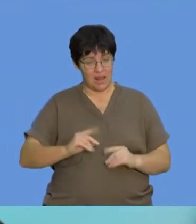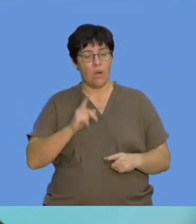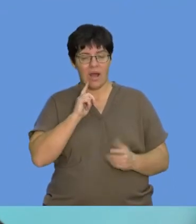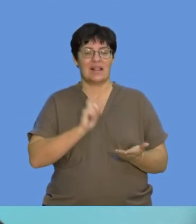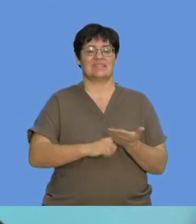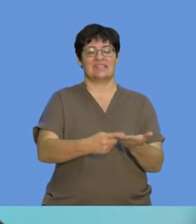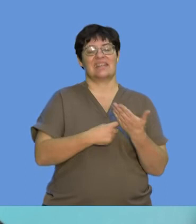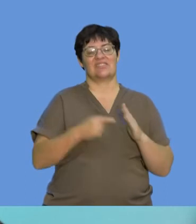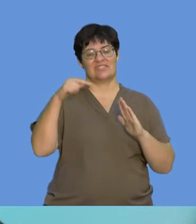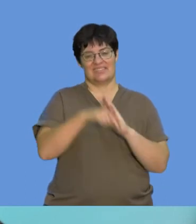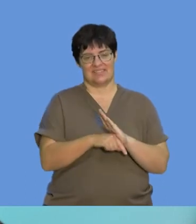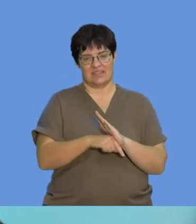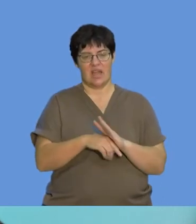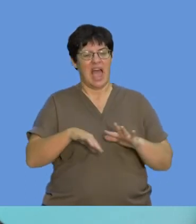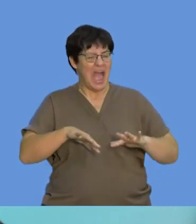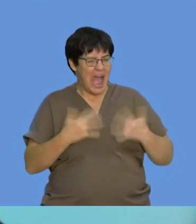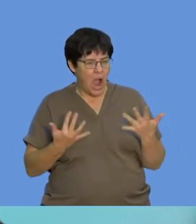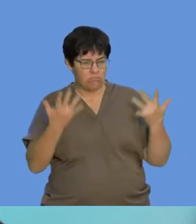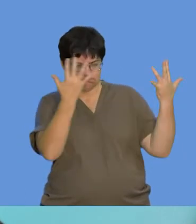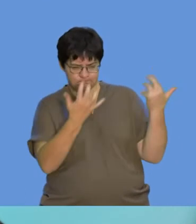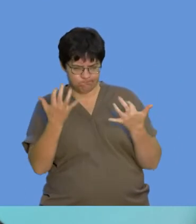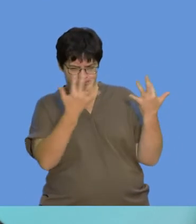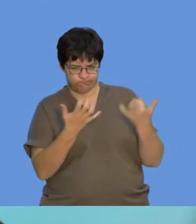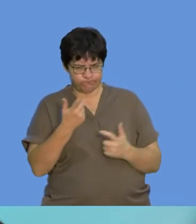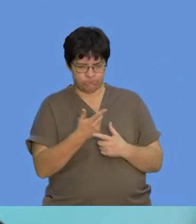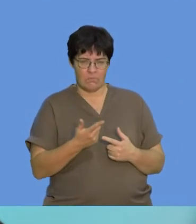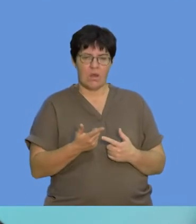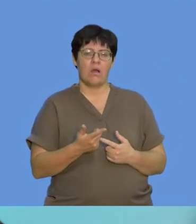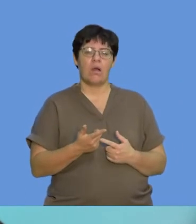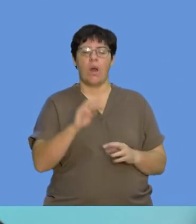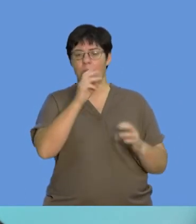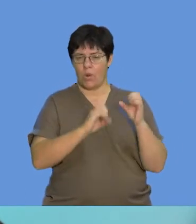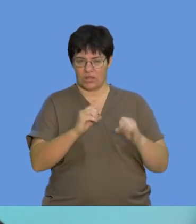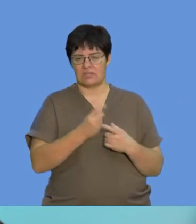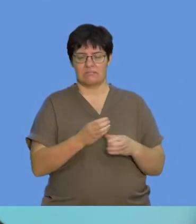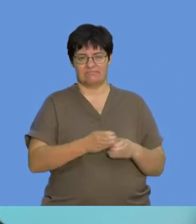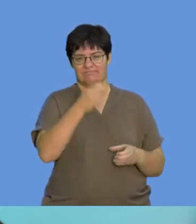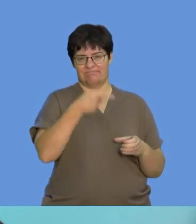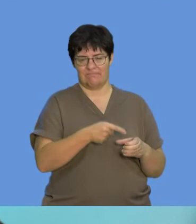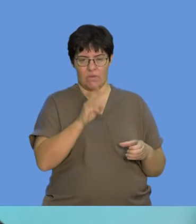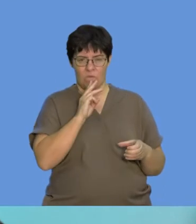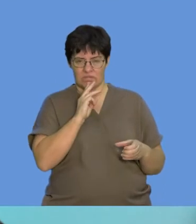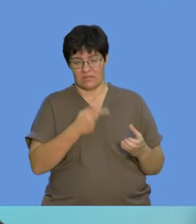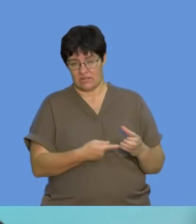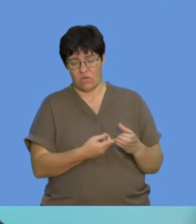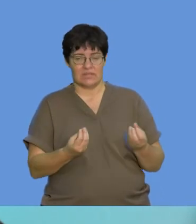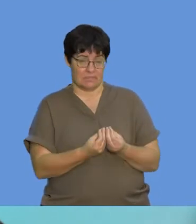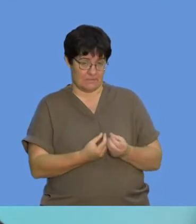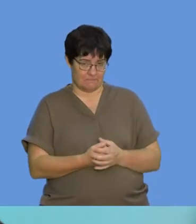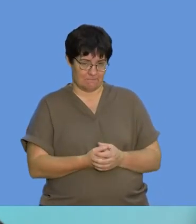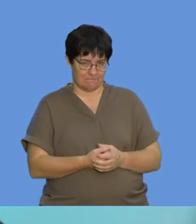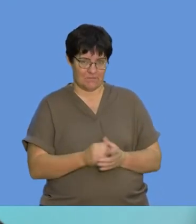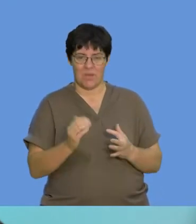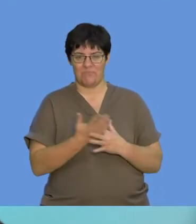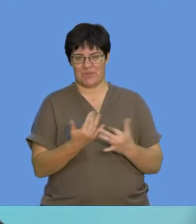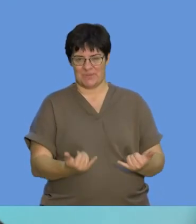the third and final segment, we shall carry our discussion further in terms of exactly how do we quantify the number of molecules in a